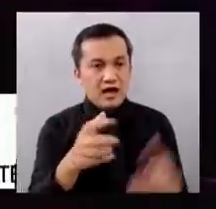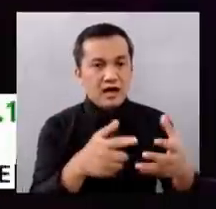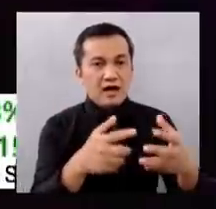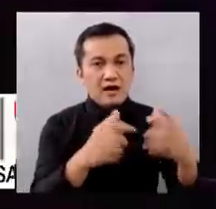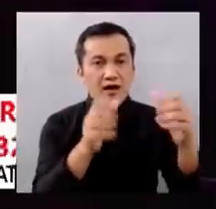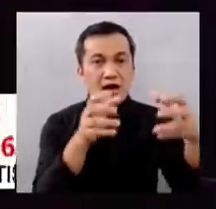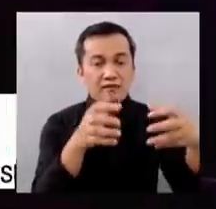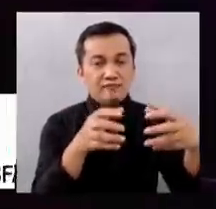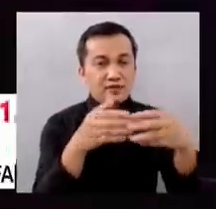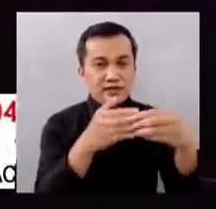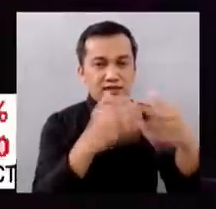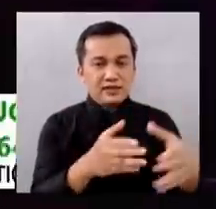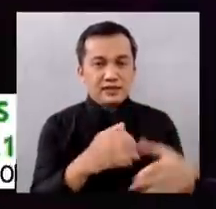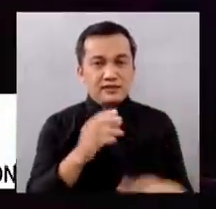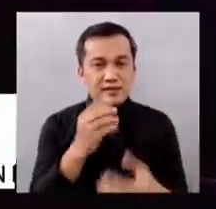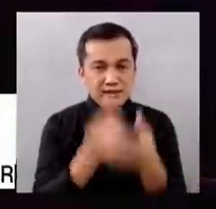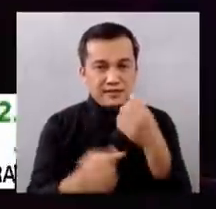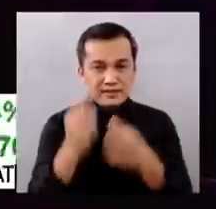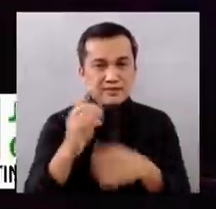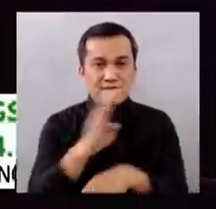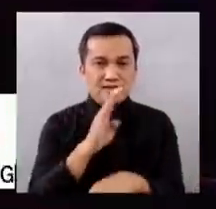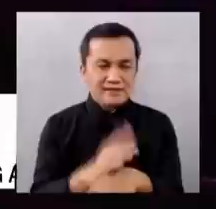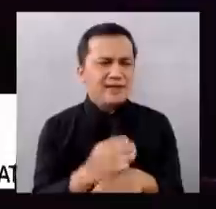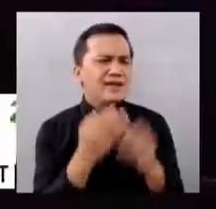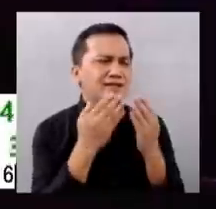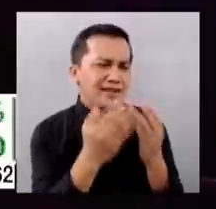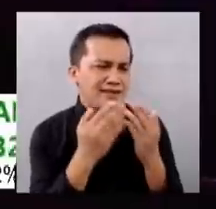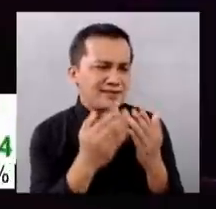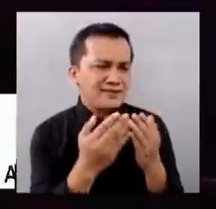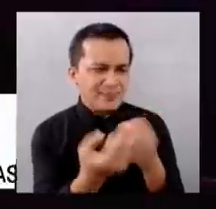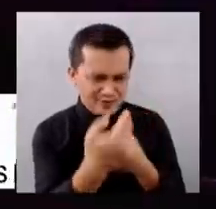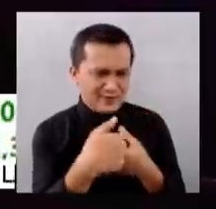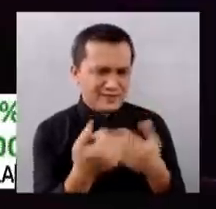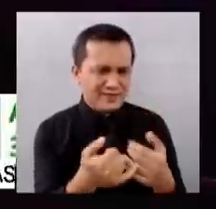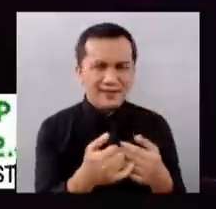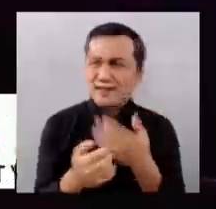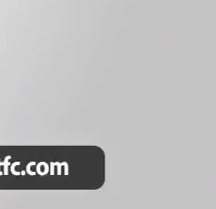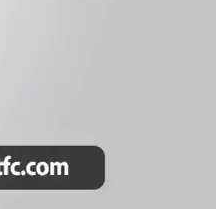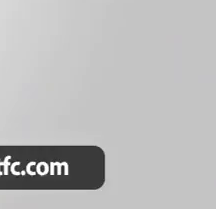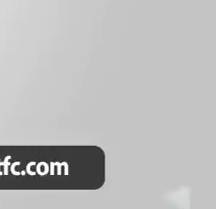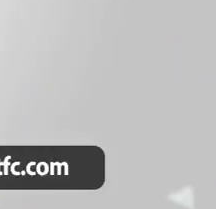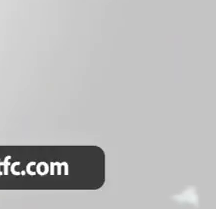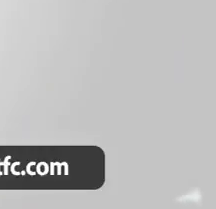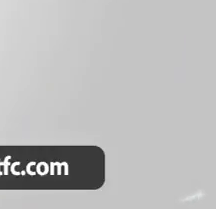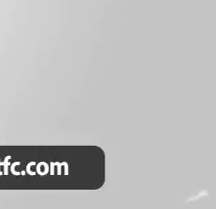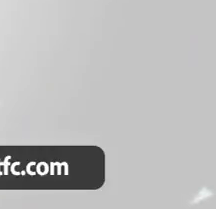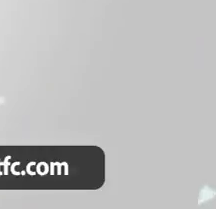Bayan. Thank you, Howie, for joining us today. Thank you, Carmina, and good afternoon to everybody. Salamat po.